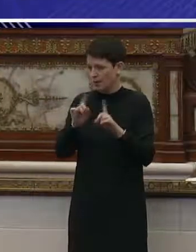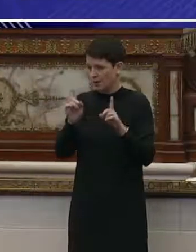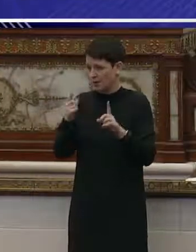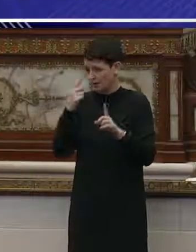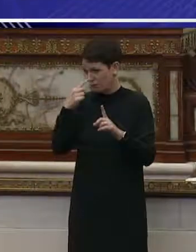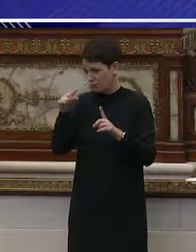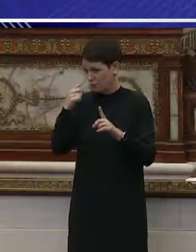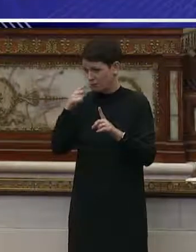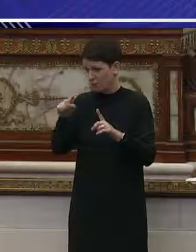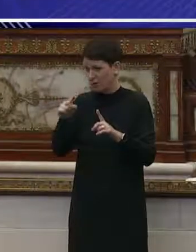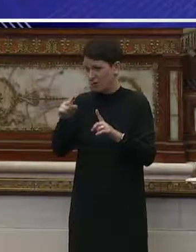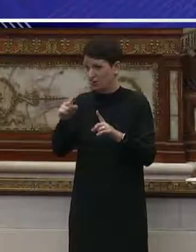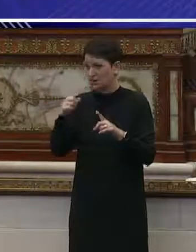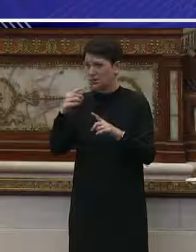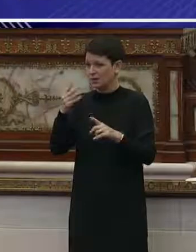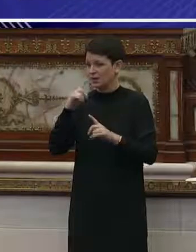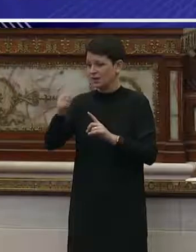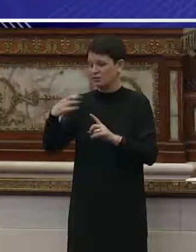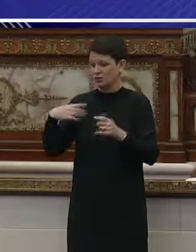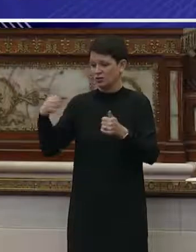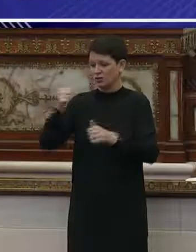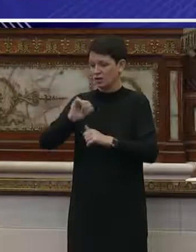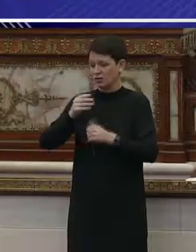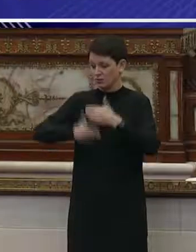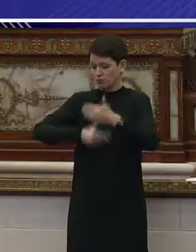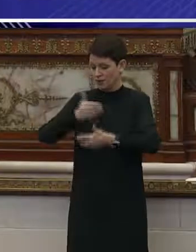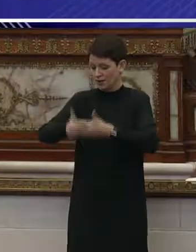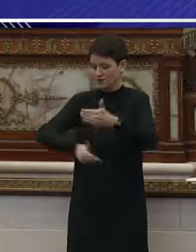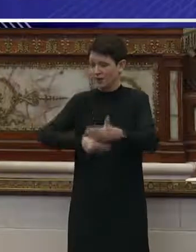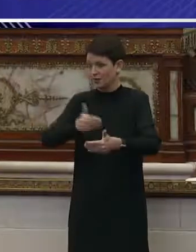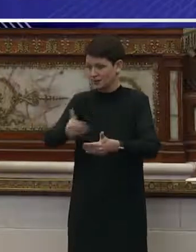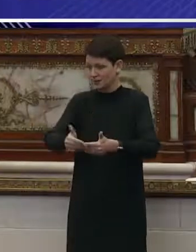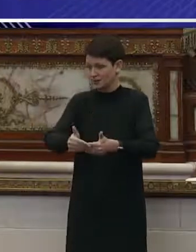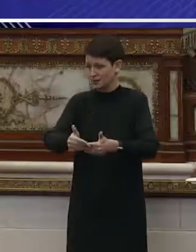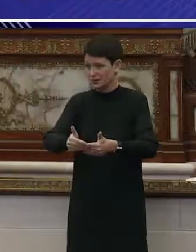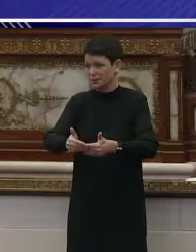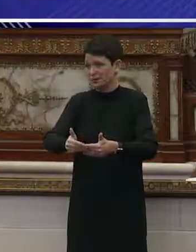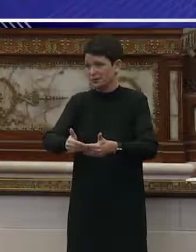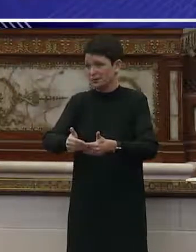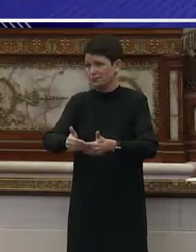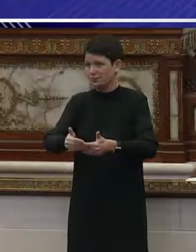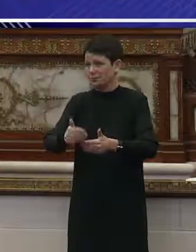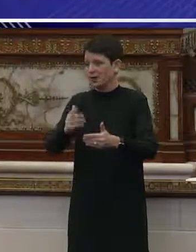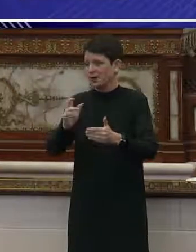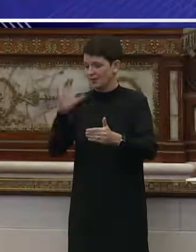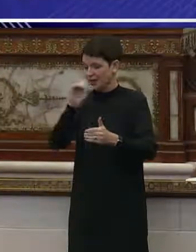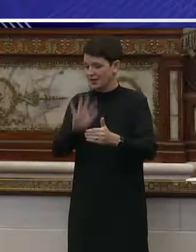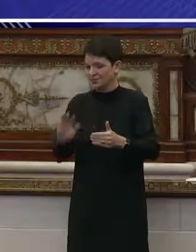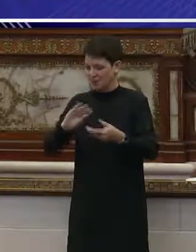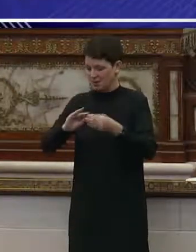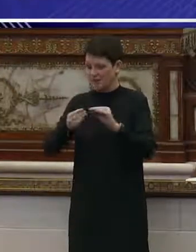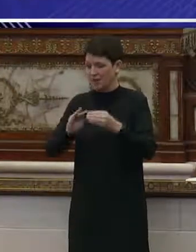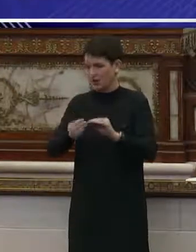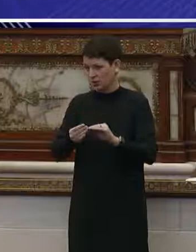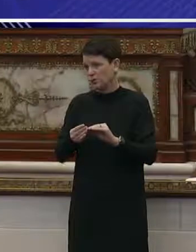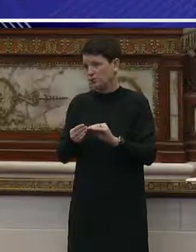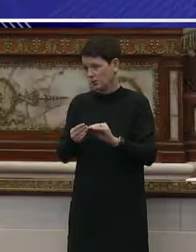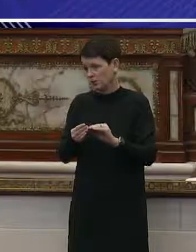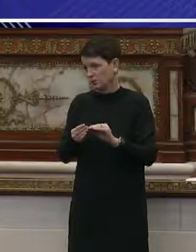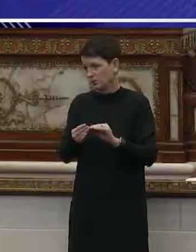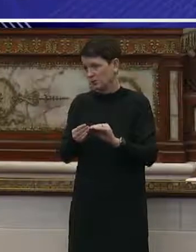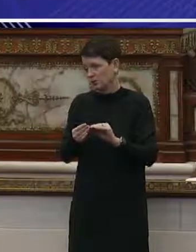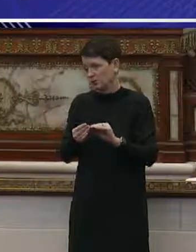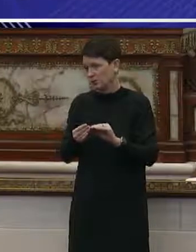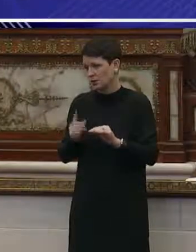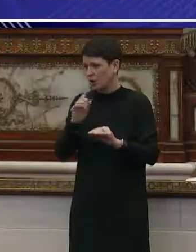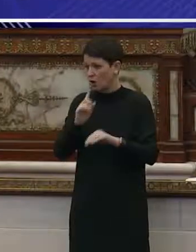can get to the chair how that process works and what those estimated values are, because